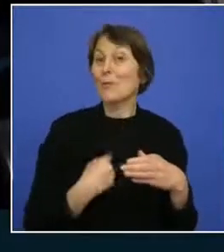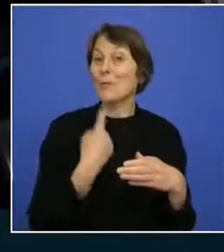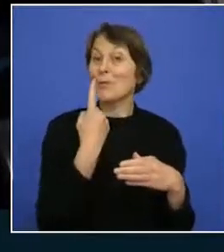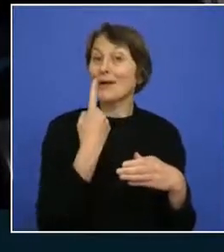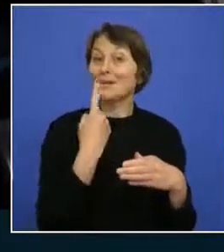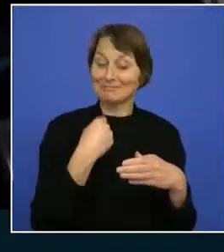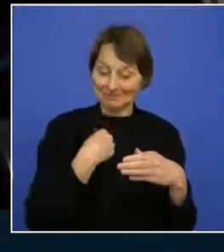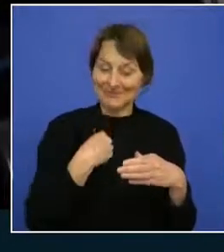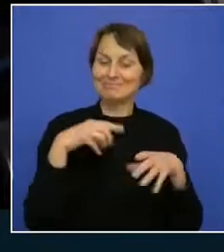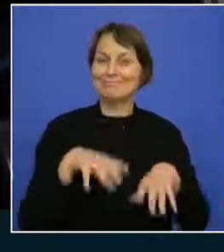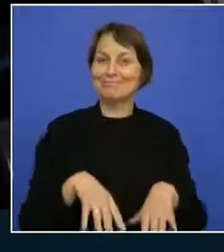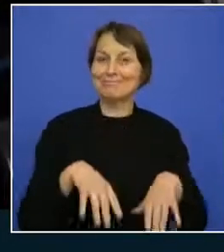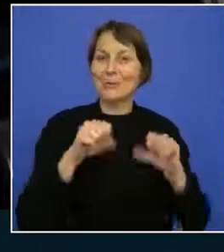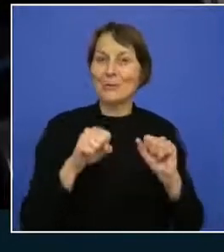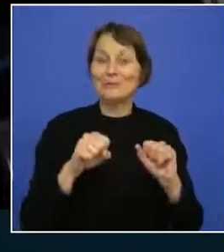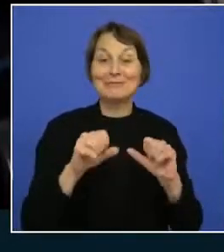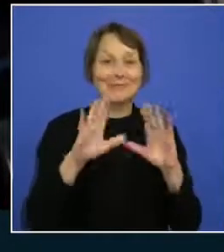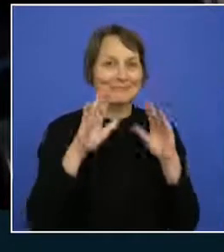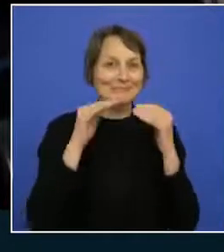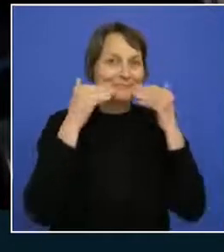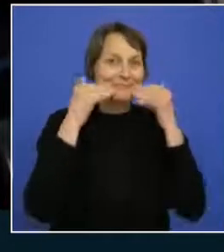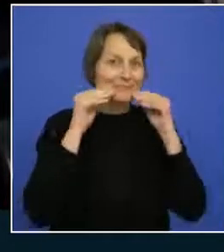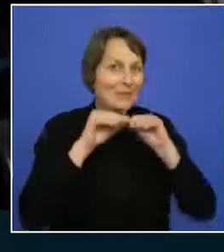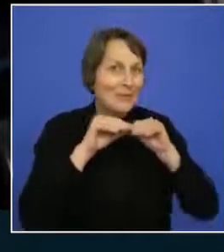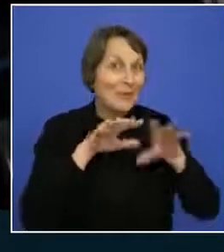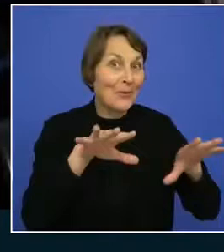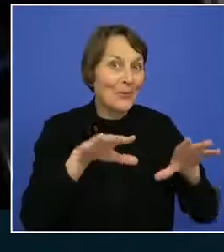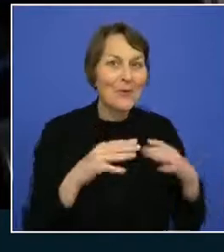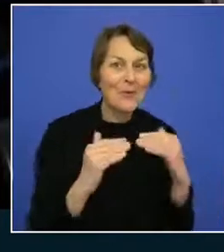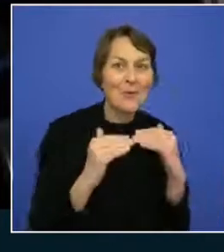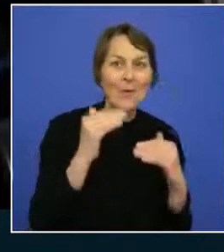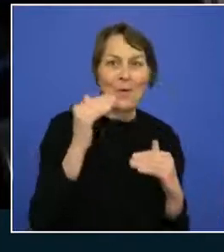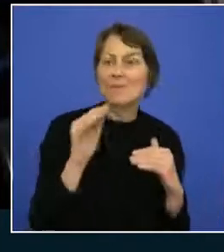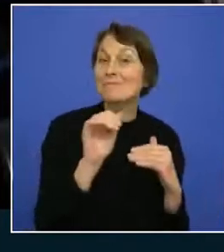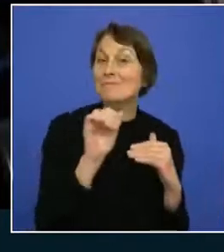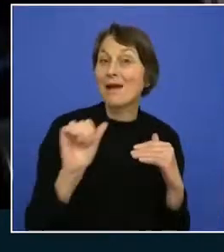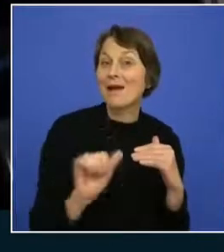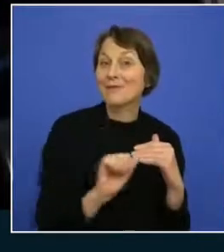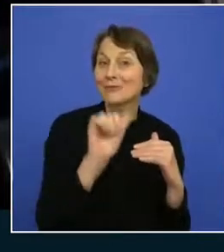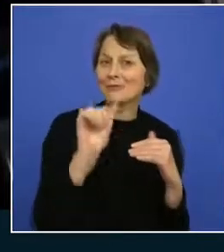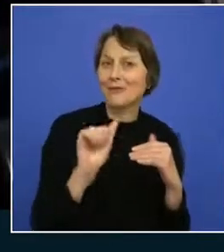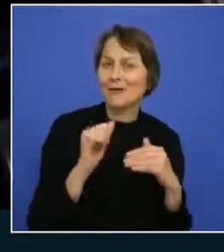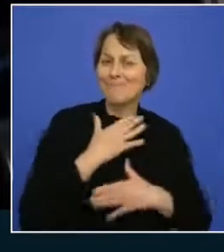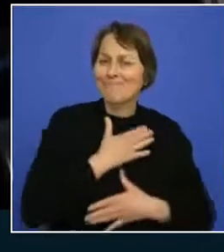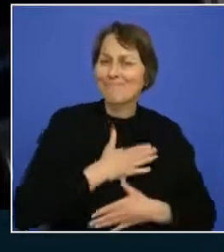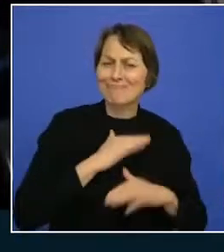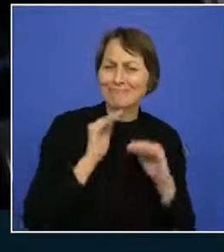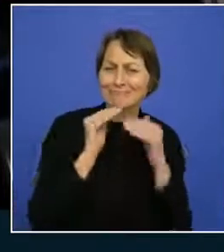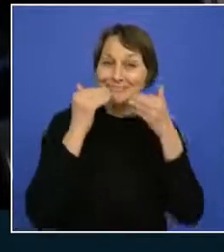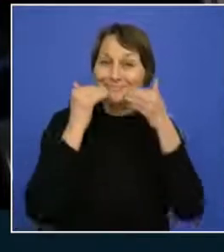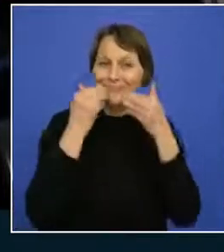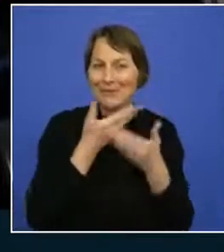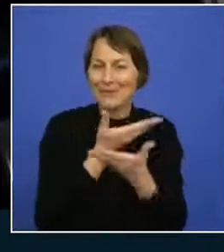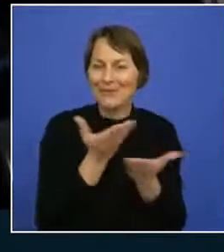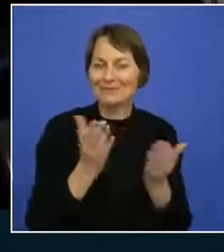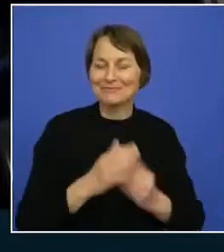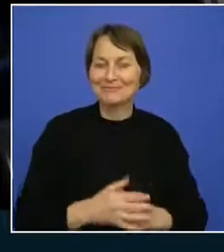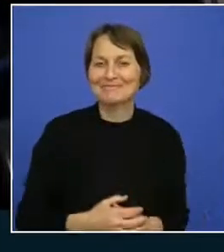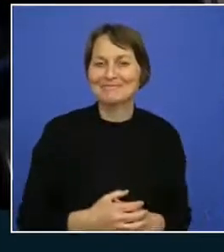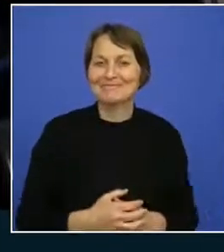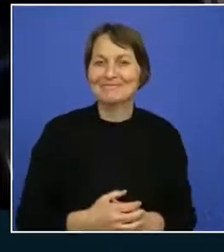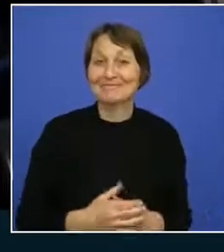to spread even more Azure fun and share more Azure fun with you all. So tonight we have